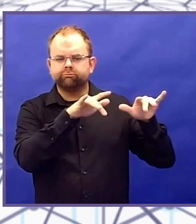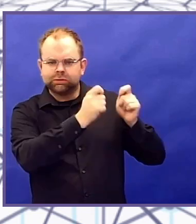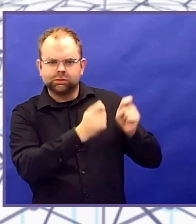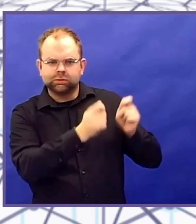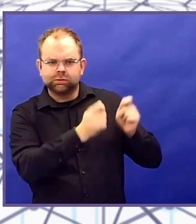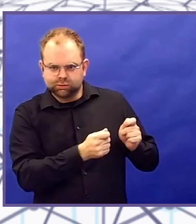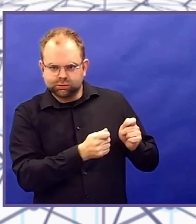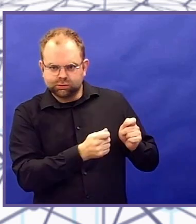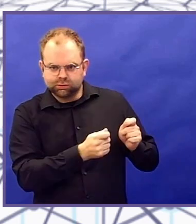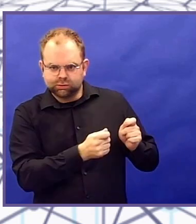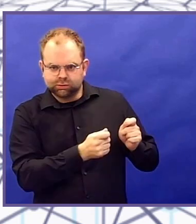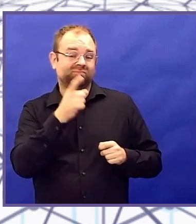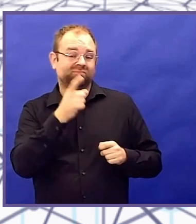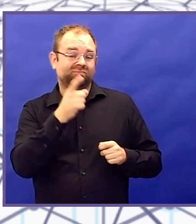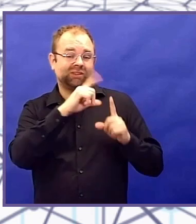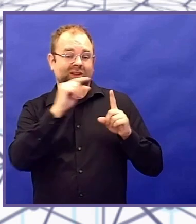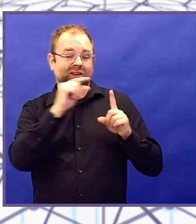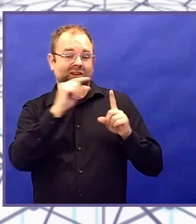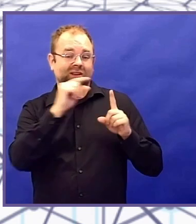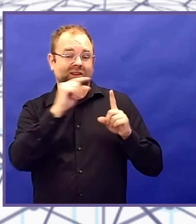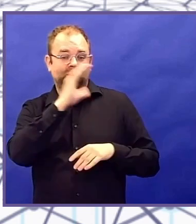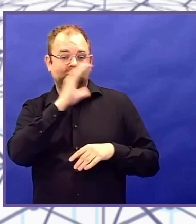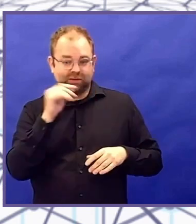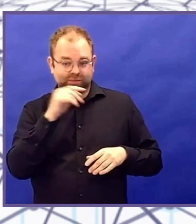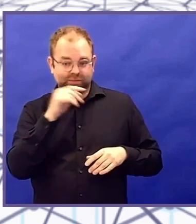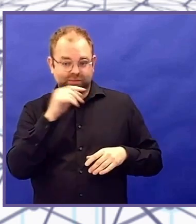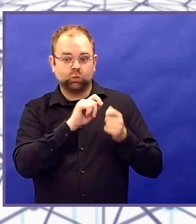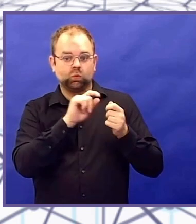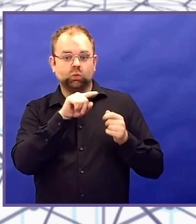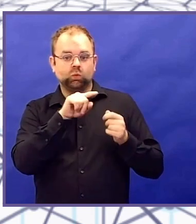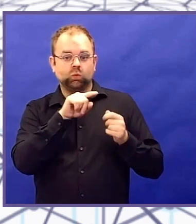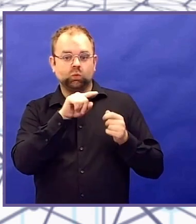going to be ahead of everybody else. Because if you're doing this OODA loop,